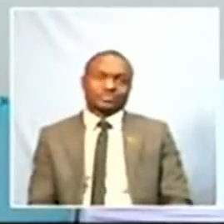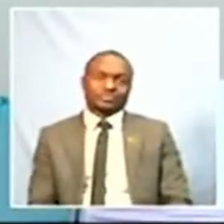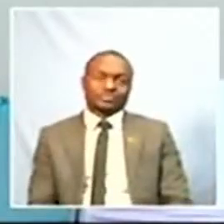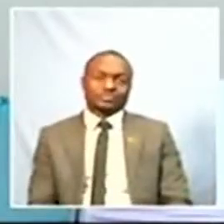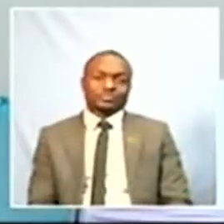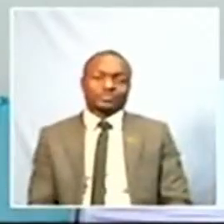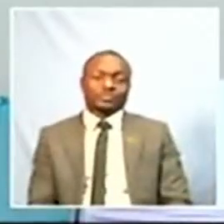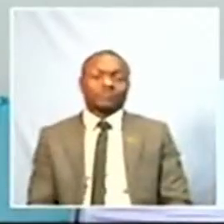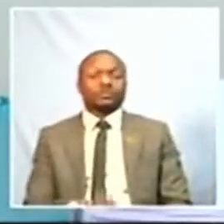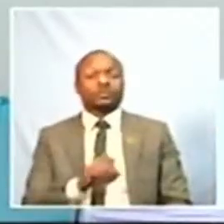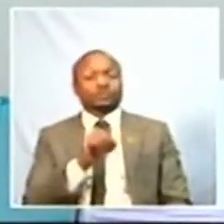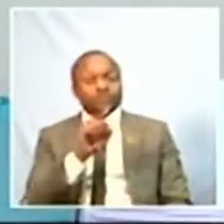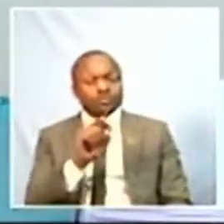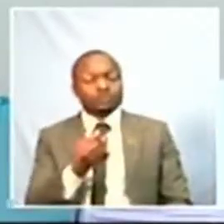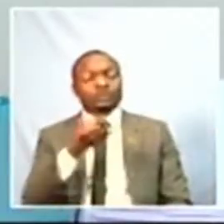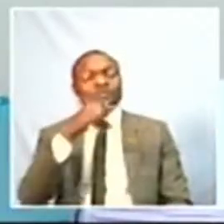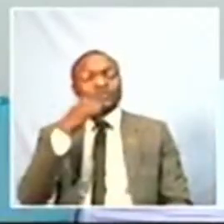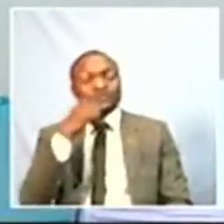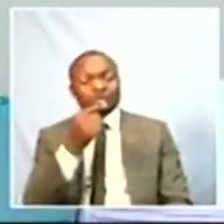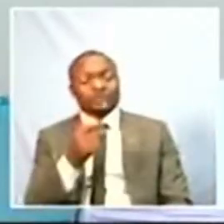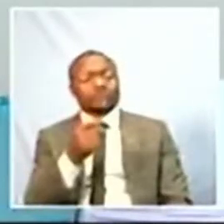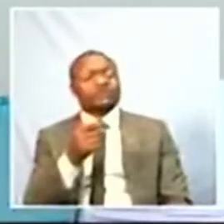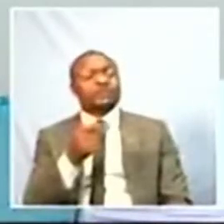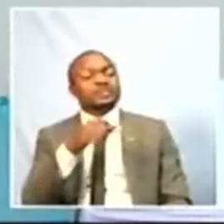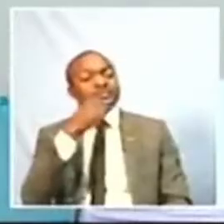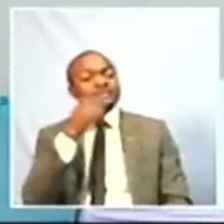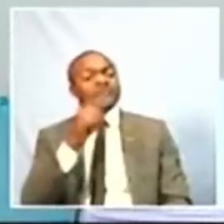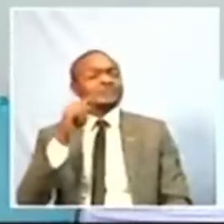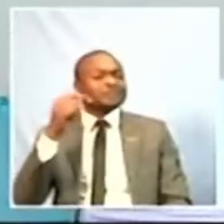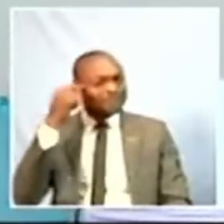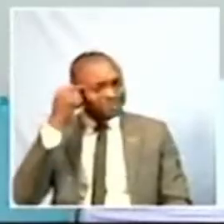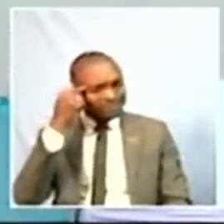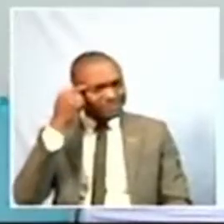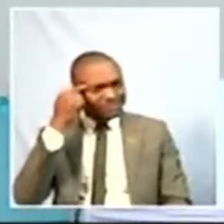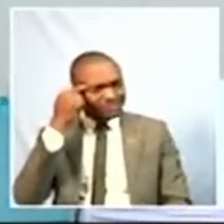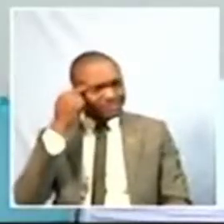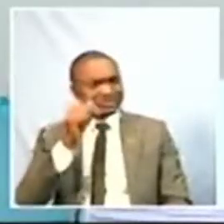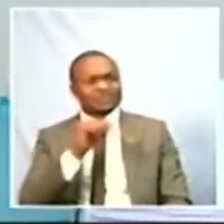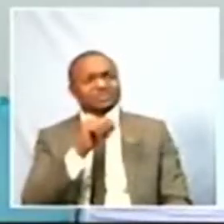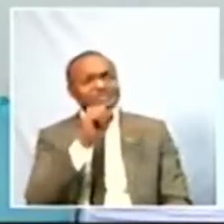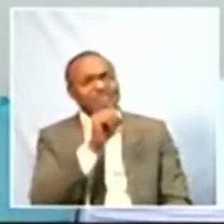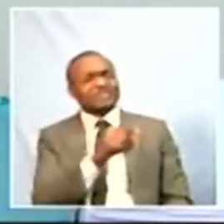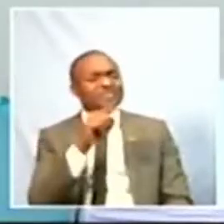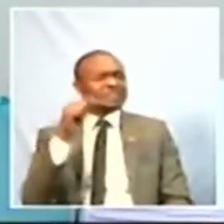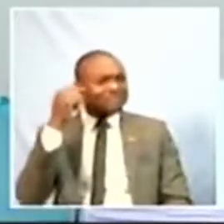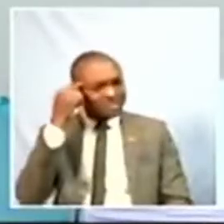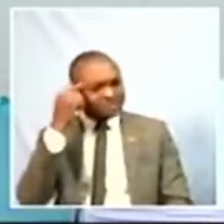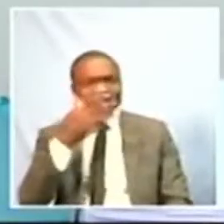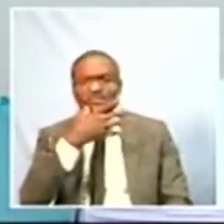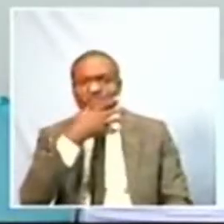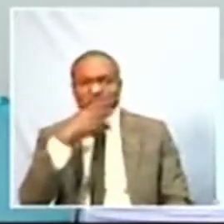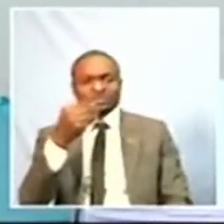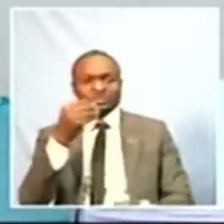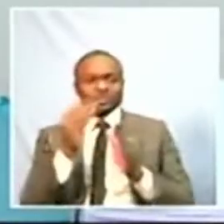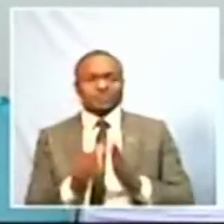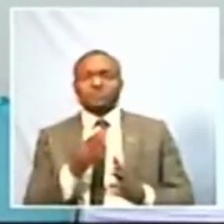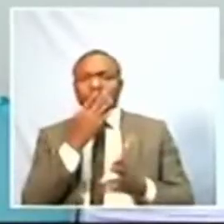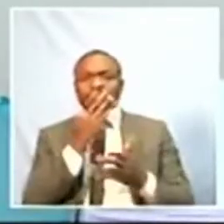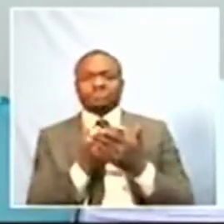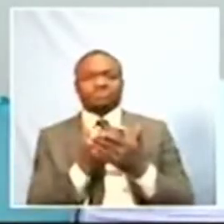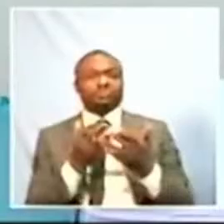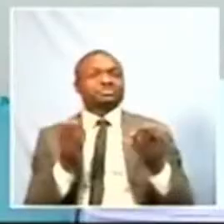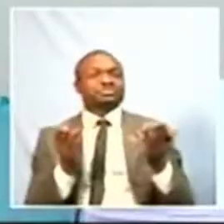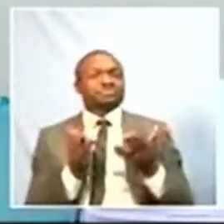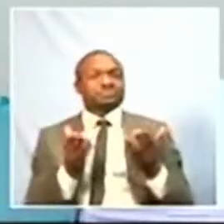you claim or you rebel or you say the government is this government or the commissioner is unfair.